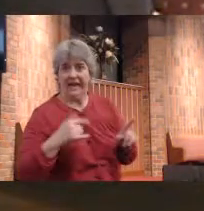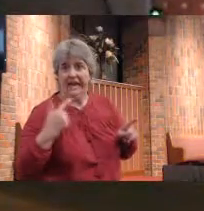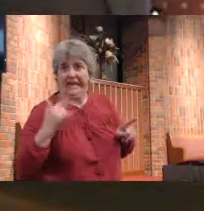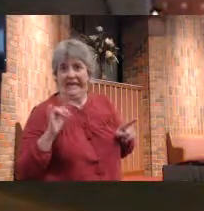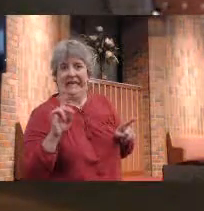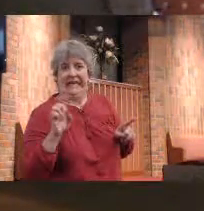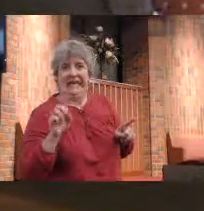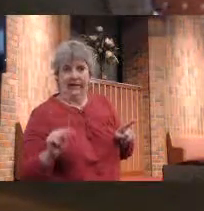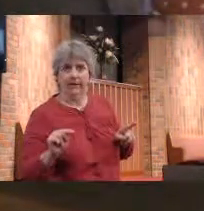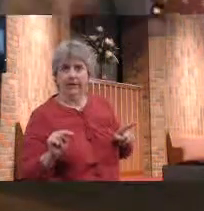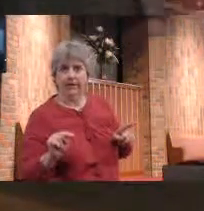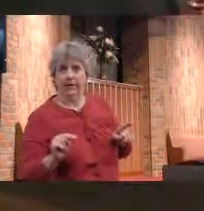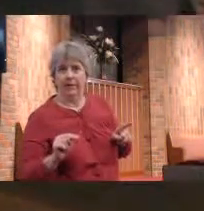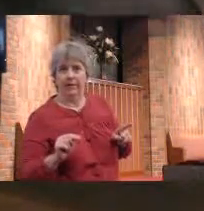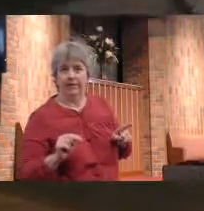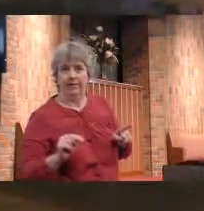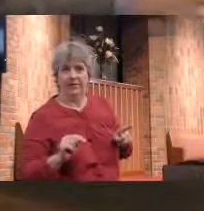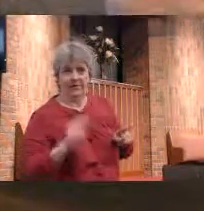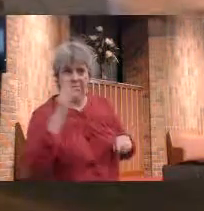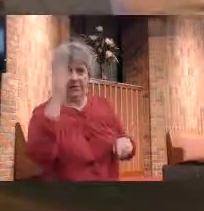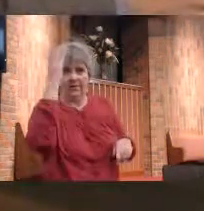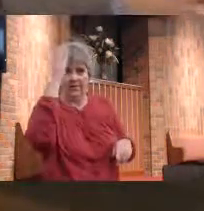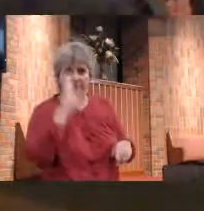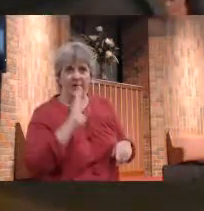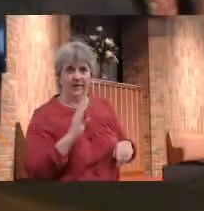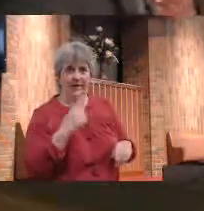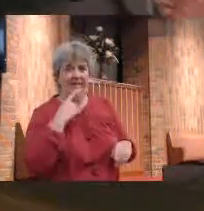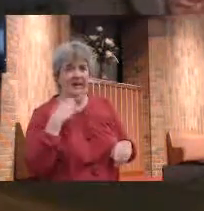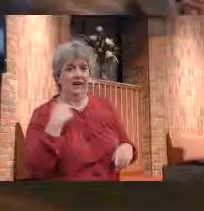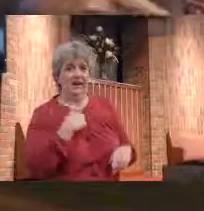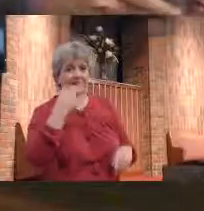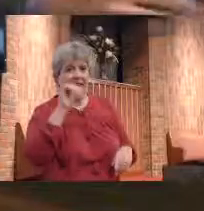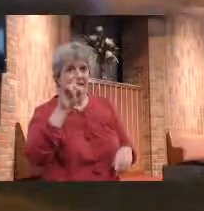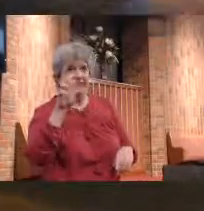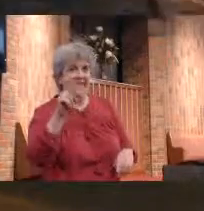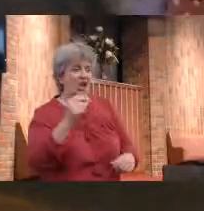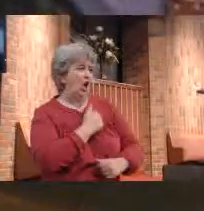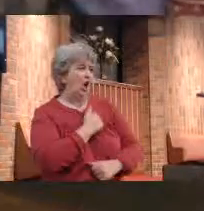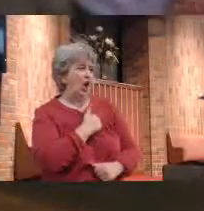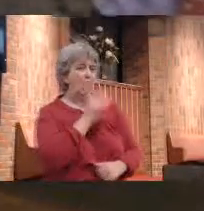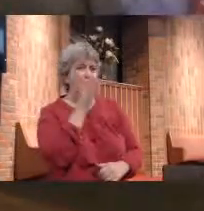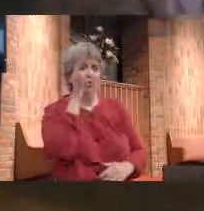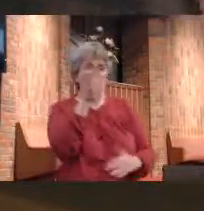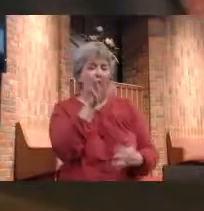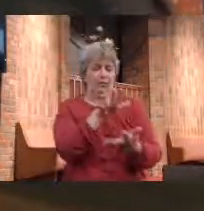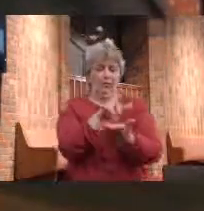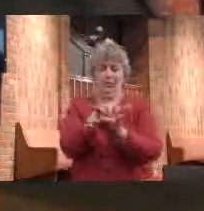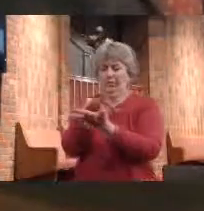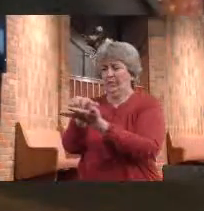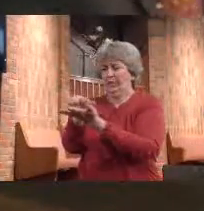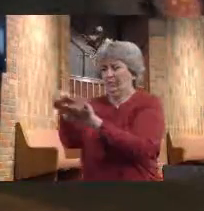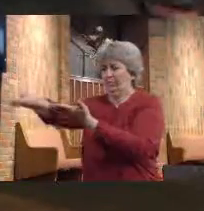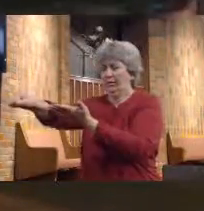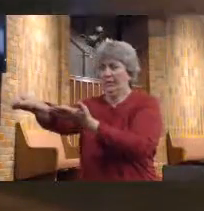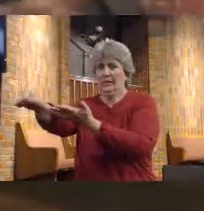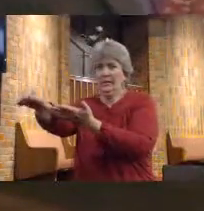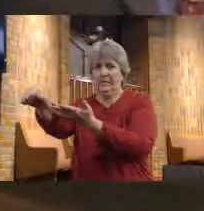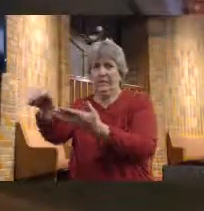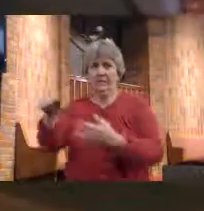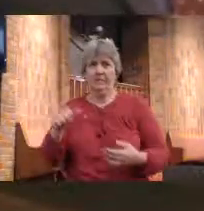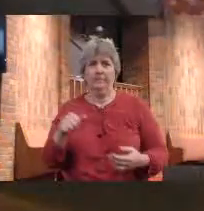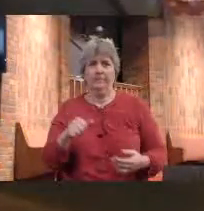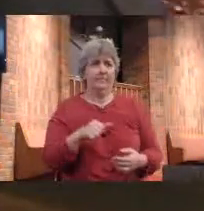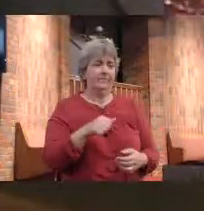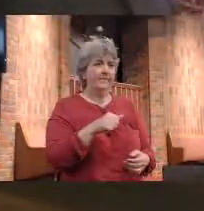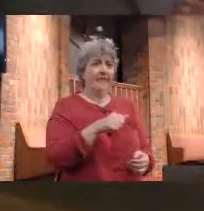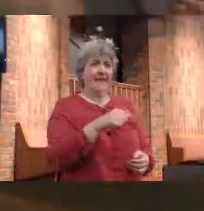seeing. God is telling us that Gideon's army is going to roll over us. They are weak. They are nothing. They're like a